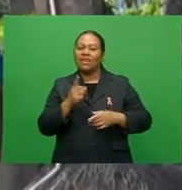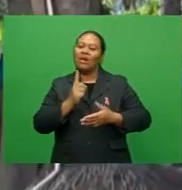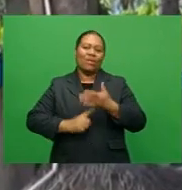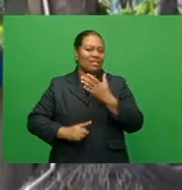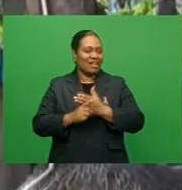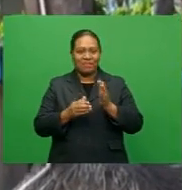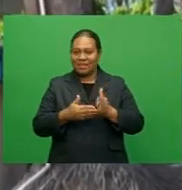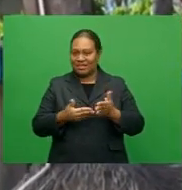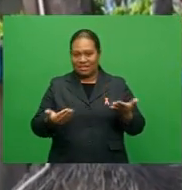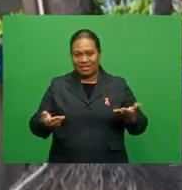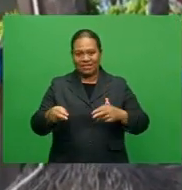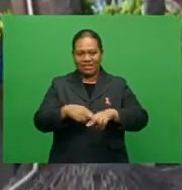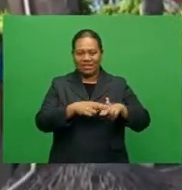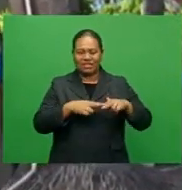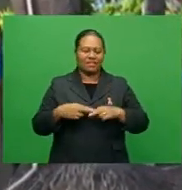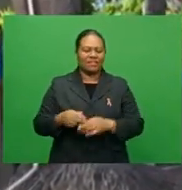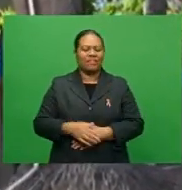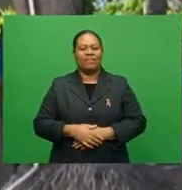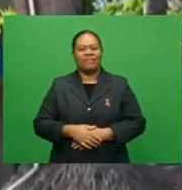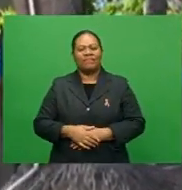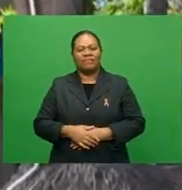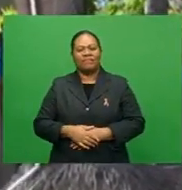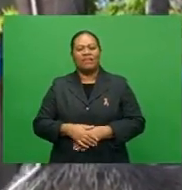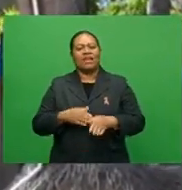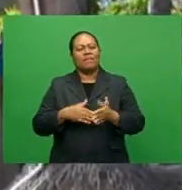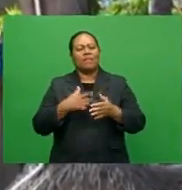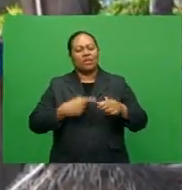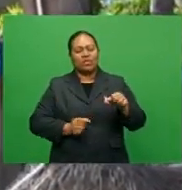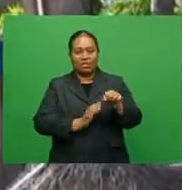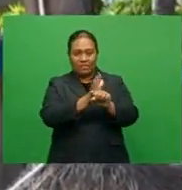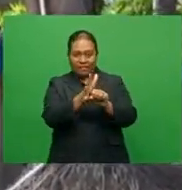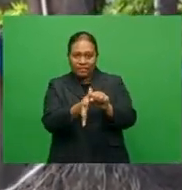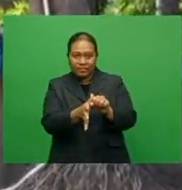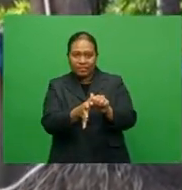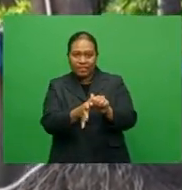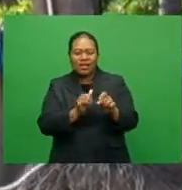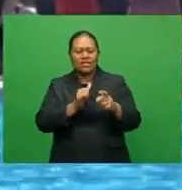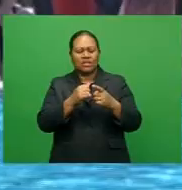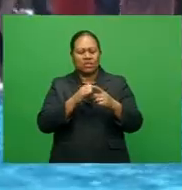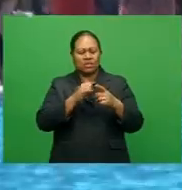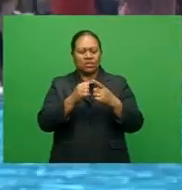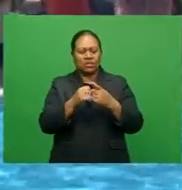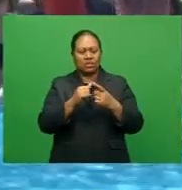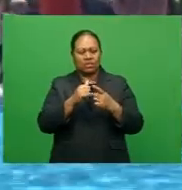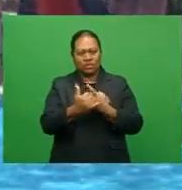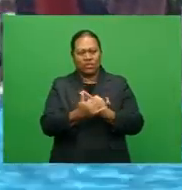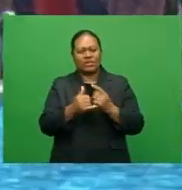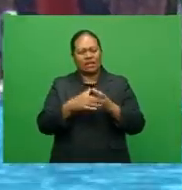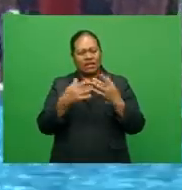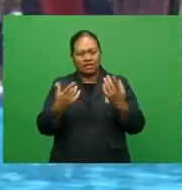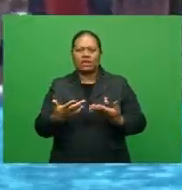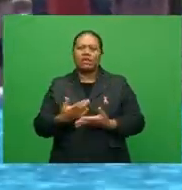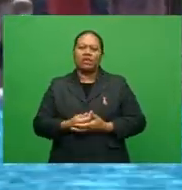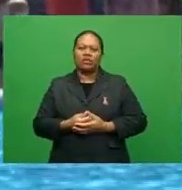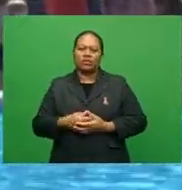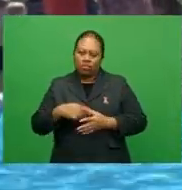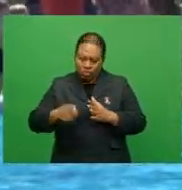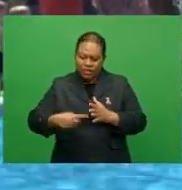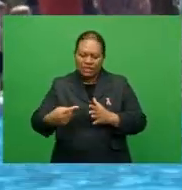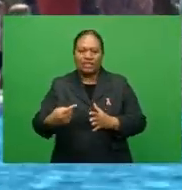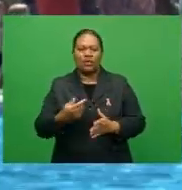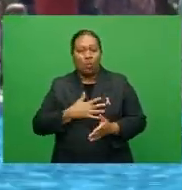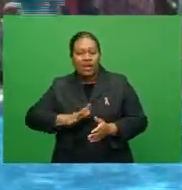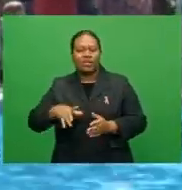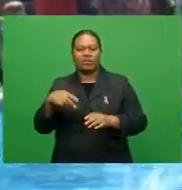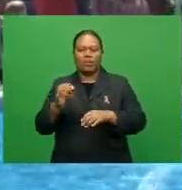it. Fiji has the upper hand in terms of our coronavirus situation, and while the government is keen to get tourism going again, it isn't